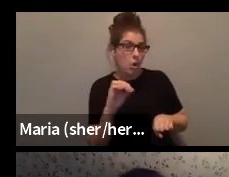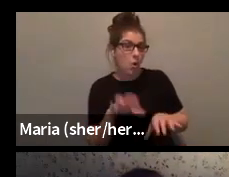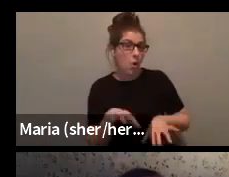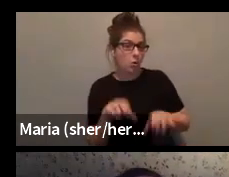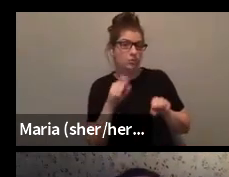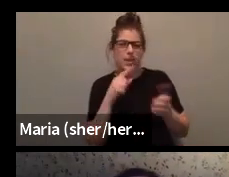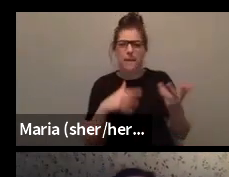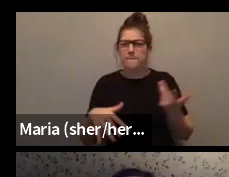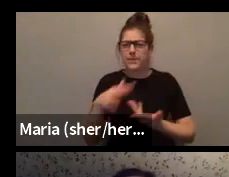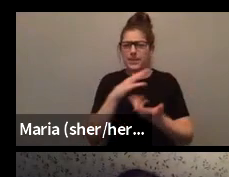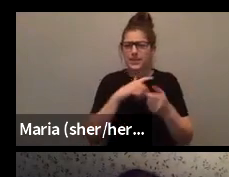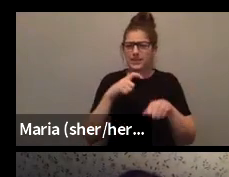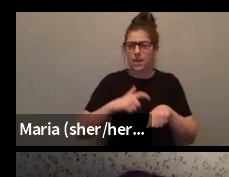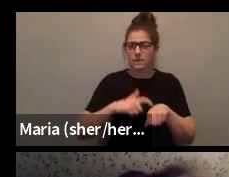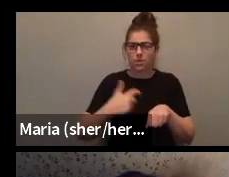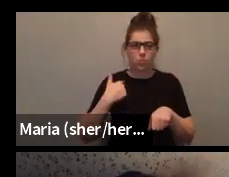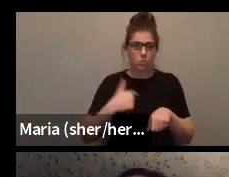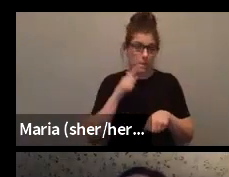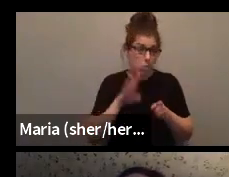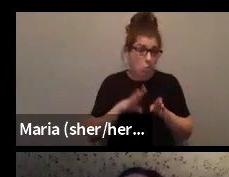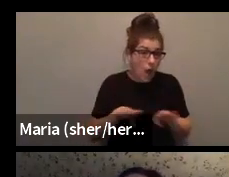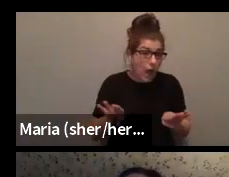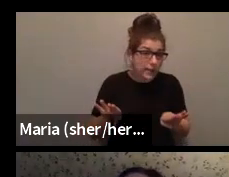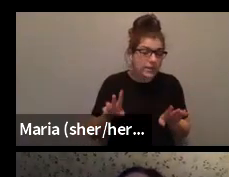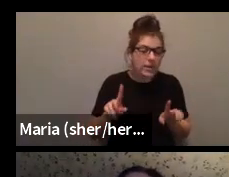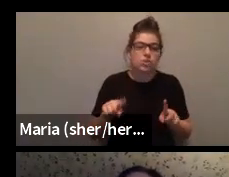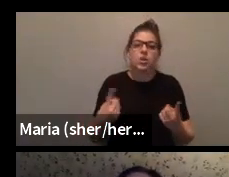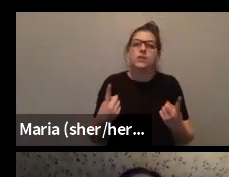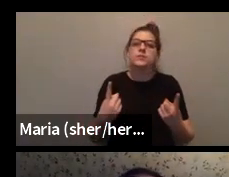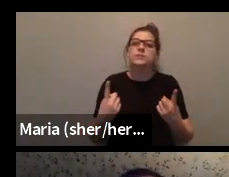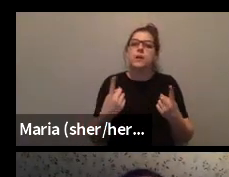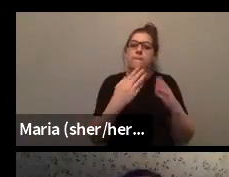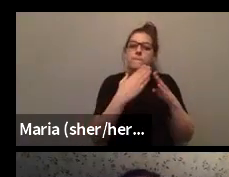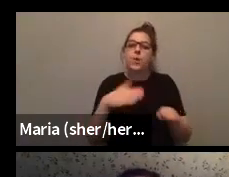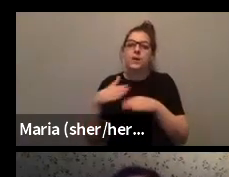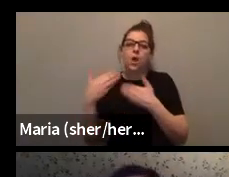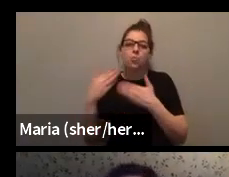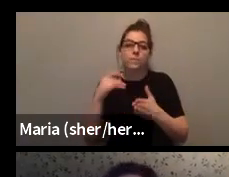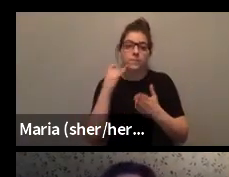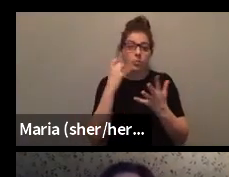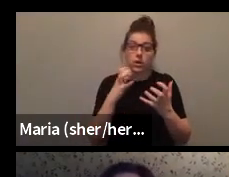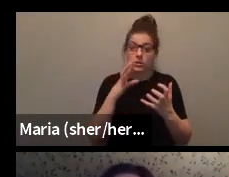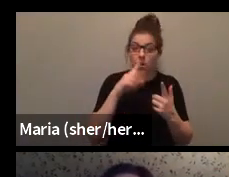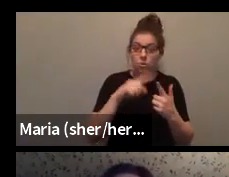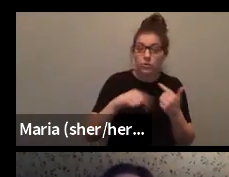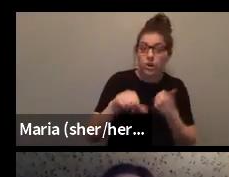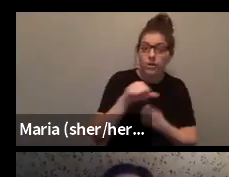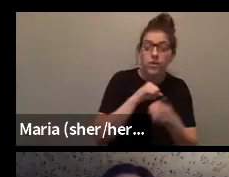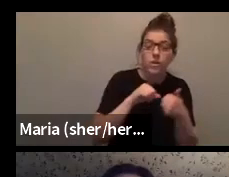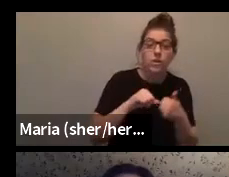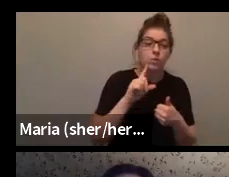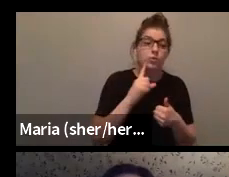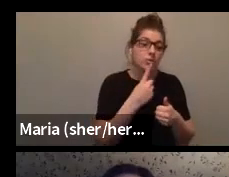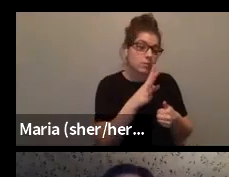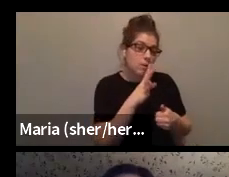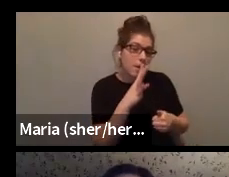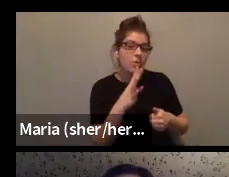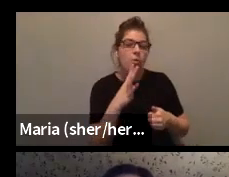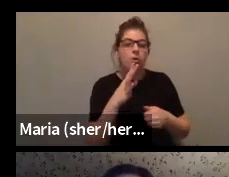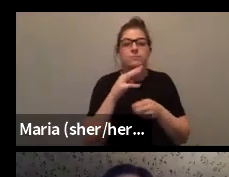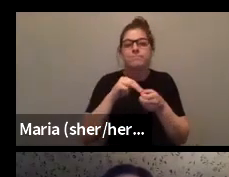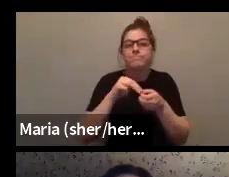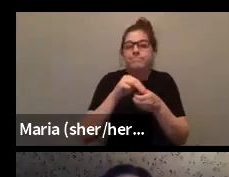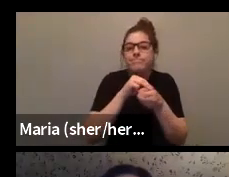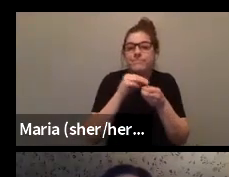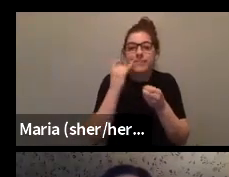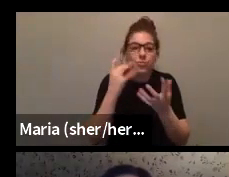quiet and just put you in breakout rooms if you wanna chat with each other. You'll just talk, grab your cocktail if you want. Think about it as the lobby